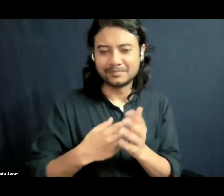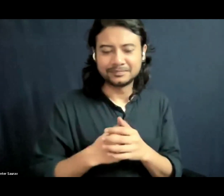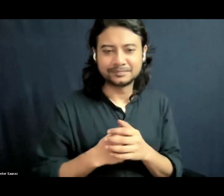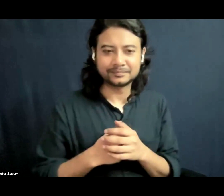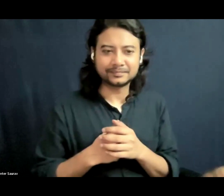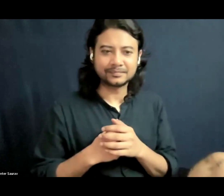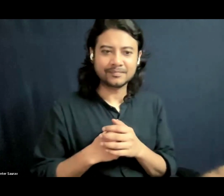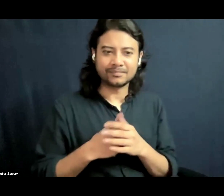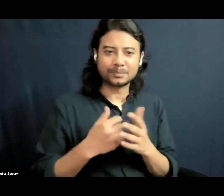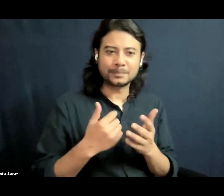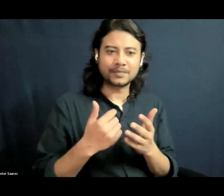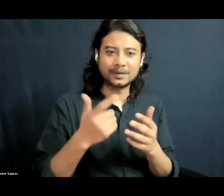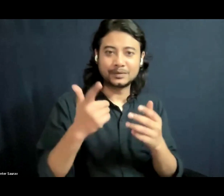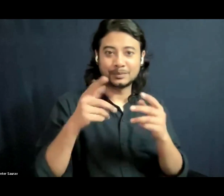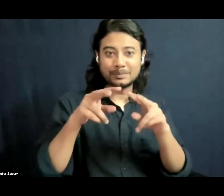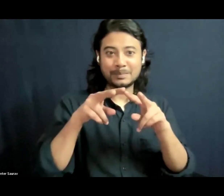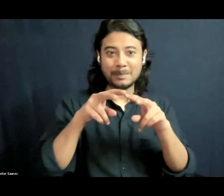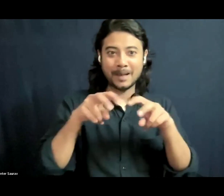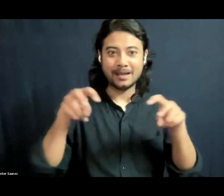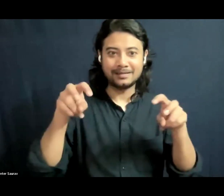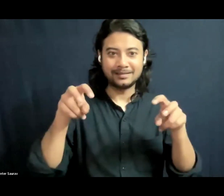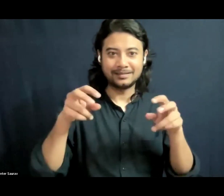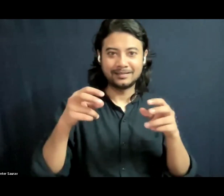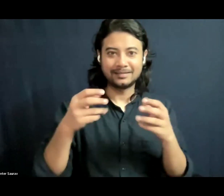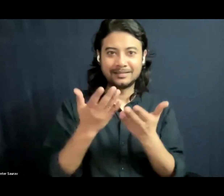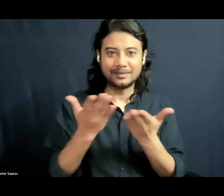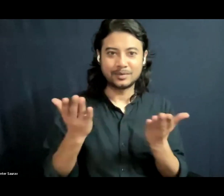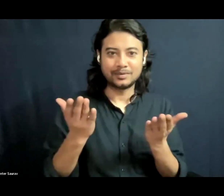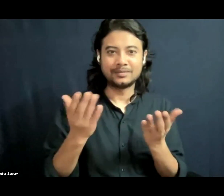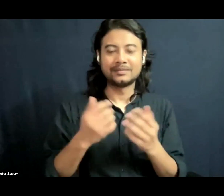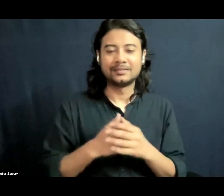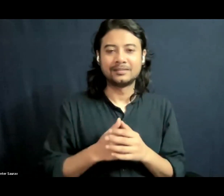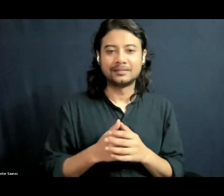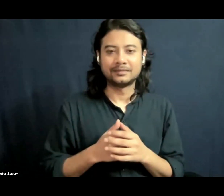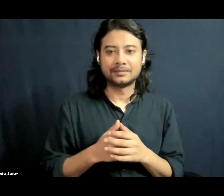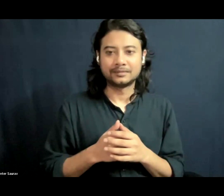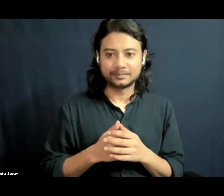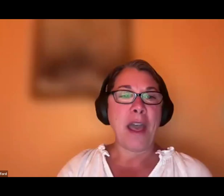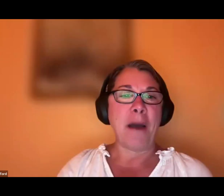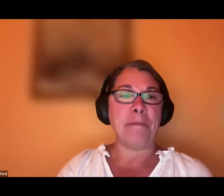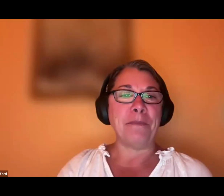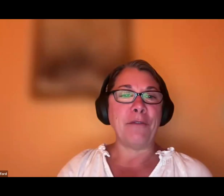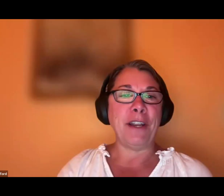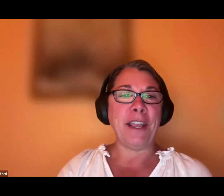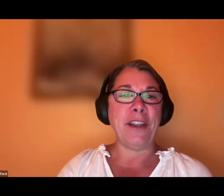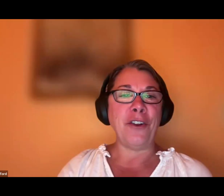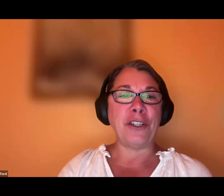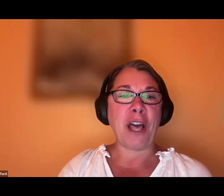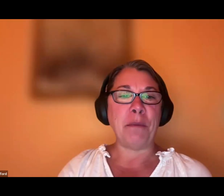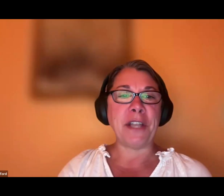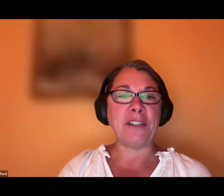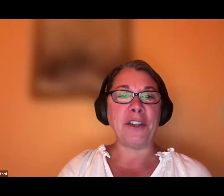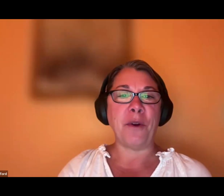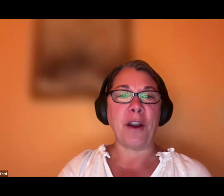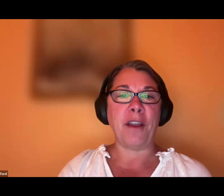to keep your responses fairly brief. We want to take some participant questions as well. Radhika, in